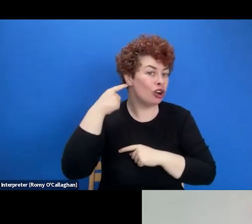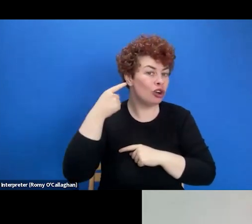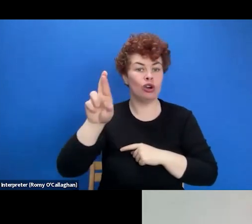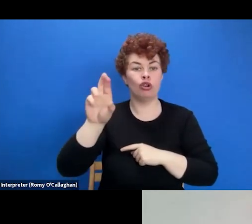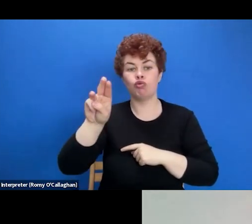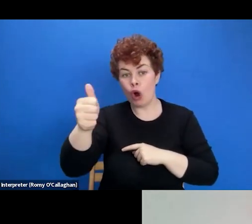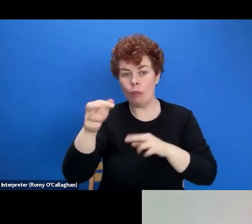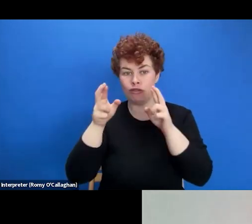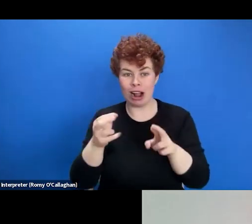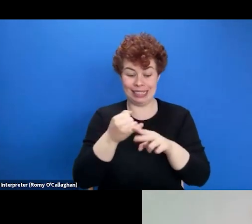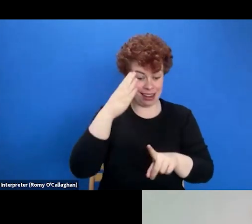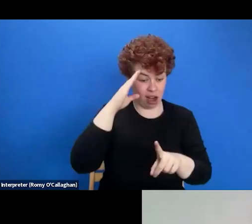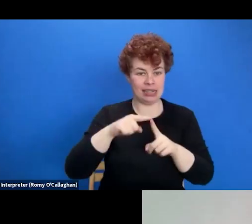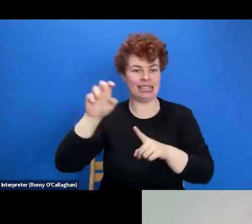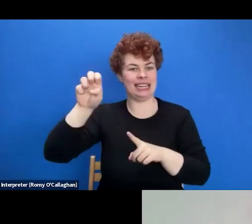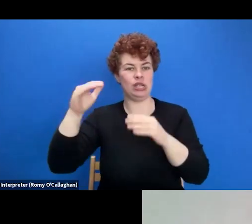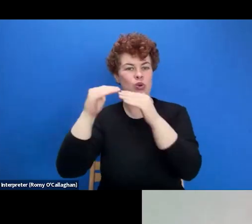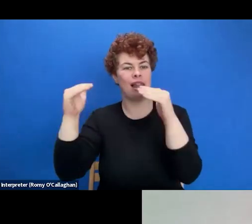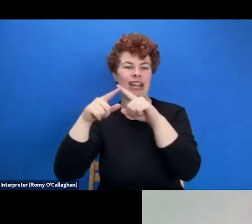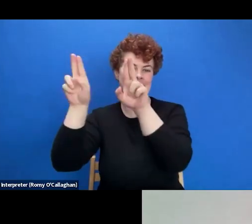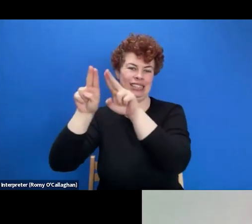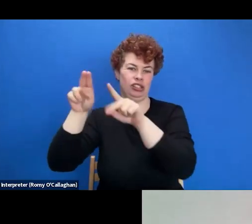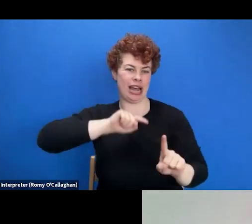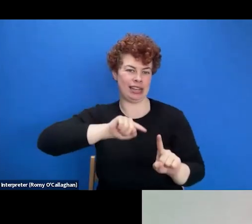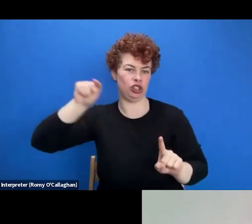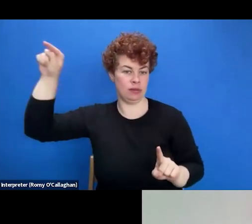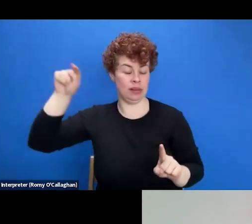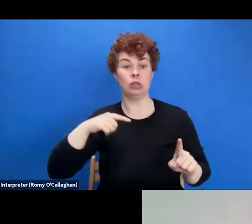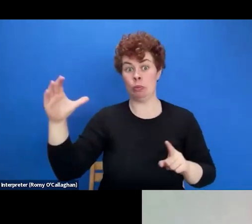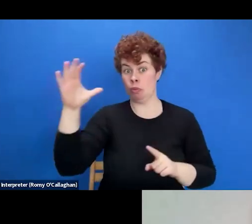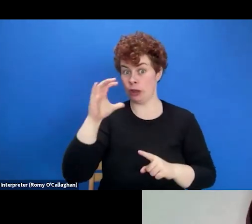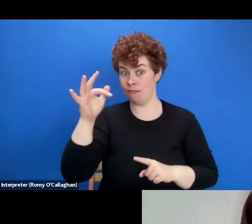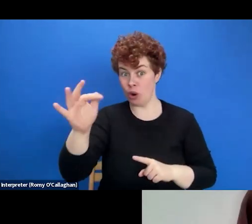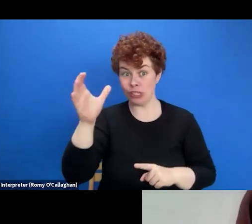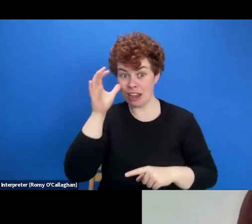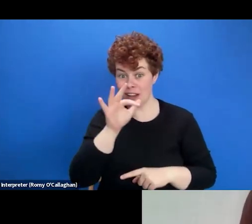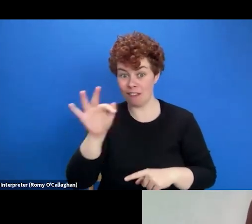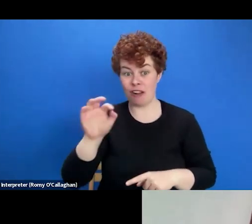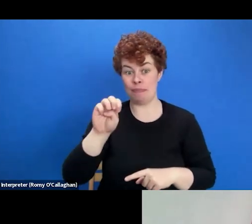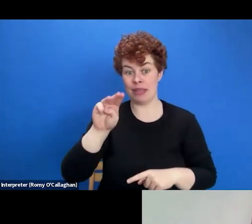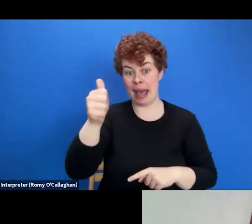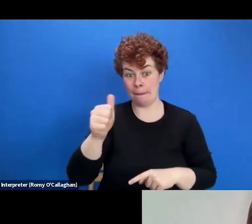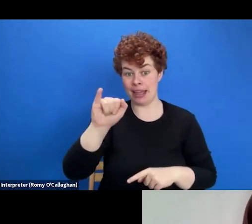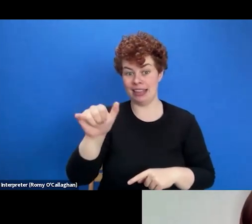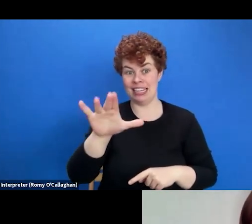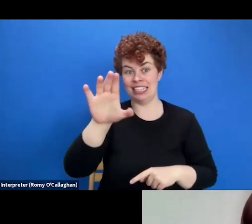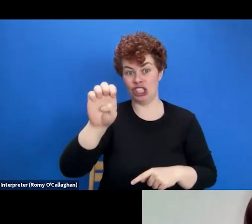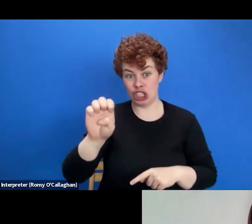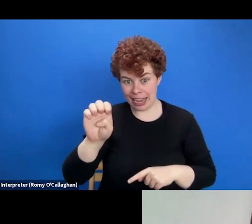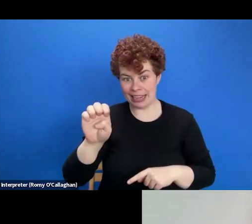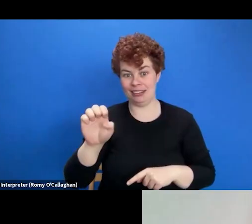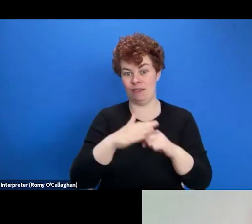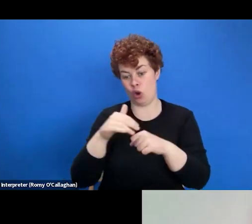an EU level and internationally. So very much looking forward to hearing from Jayne for the next 15 minutes or so. You're very